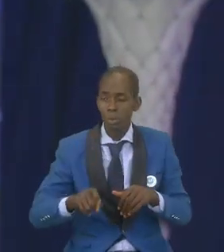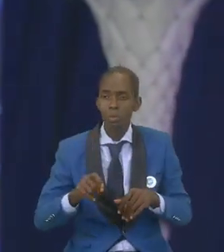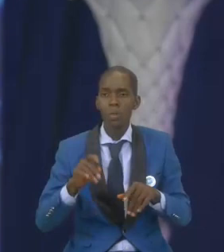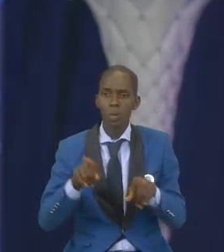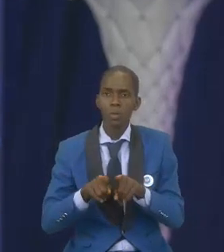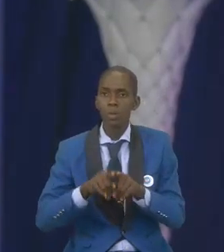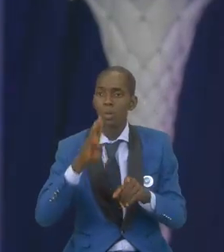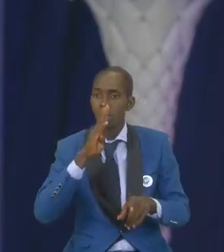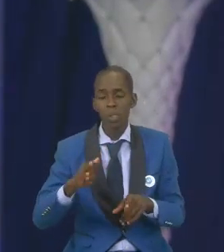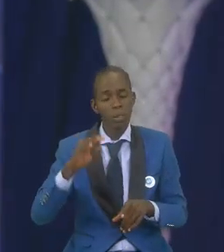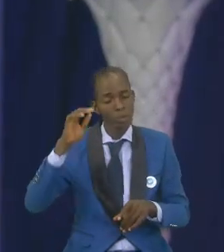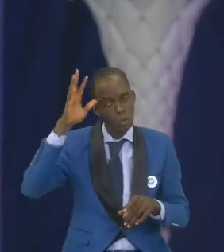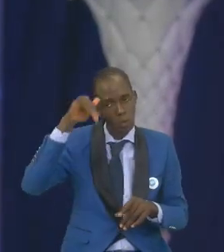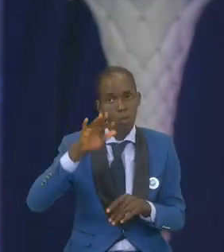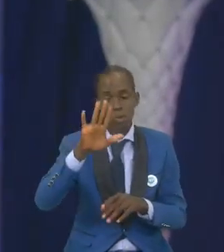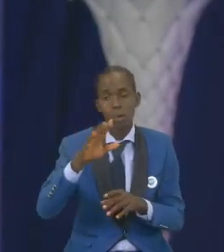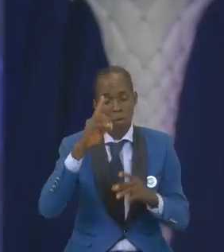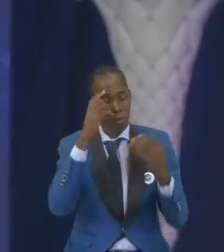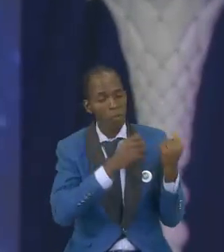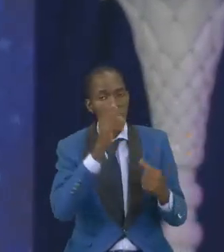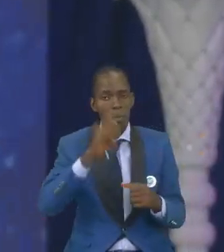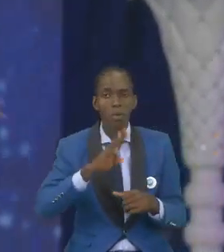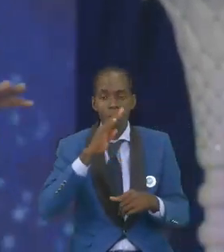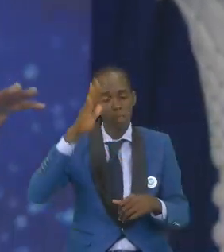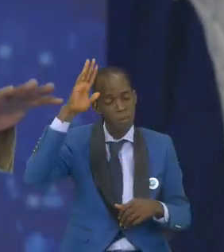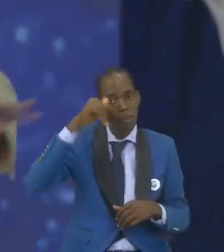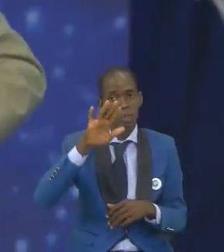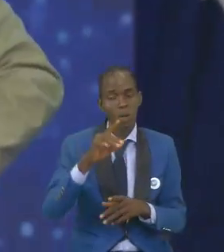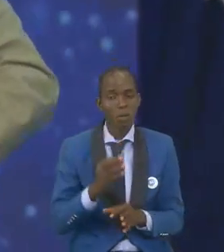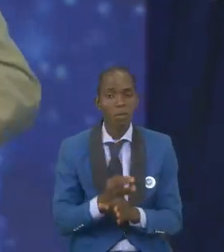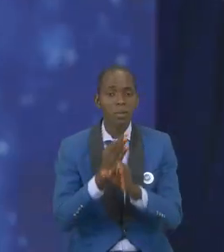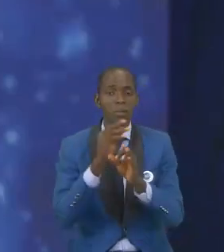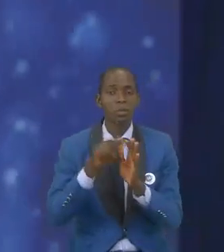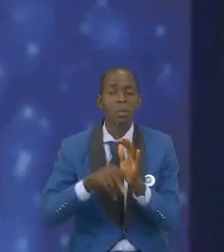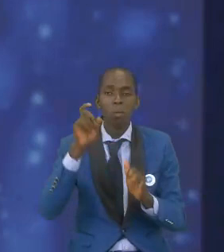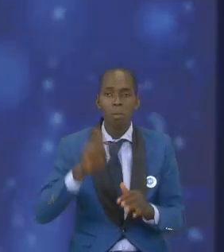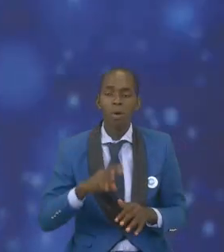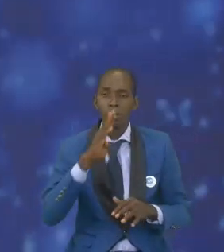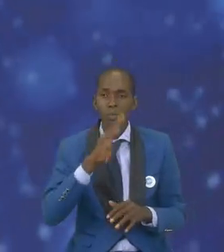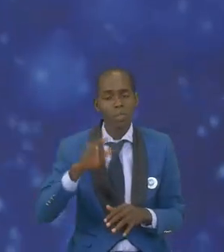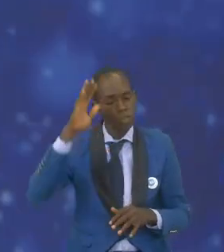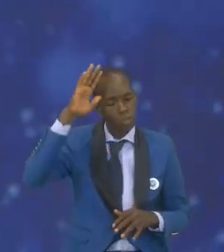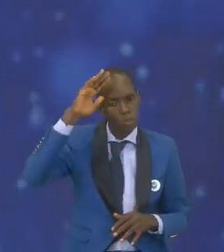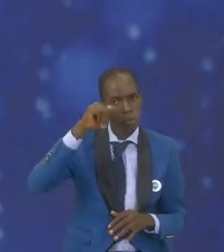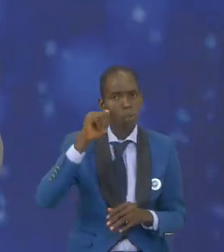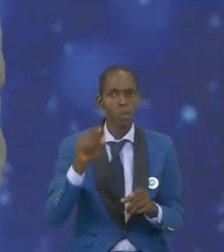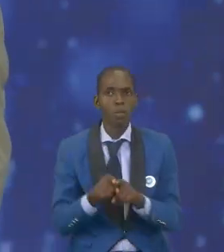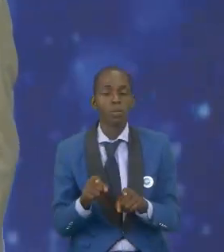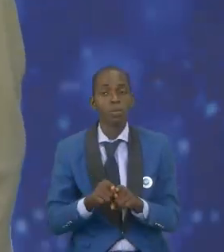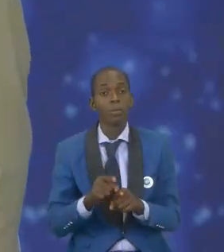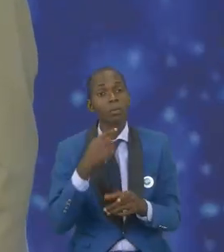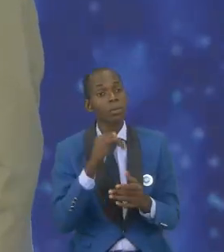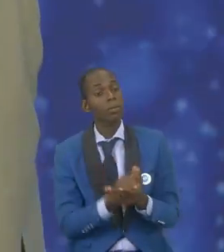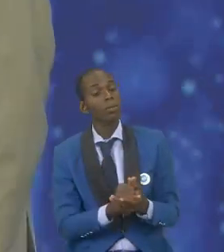Your faithfulness should be stubborn. And your forcefulness should be stubborn. You should say, make